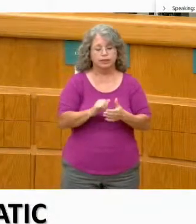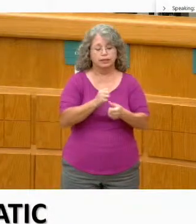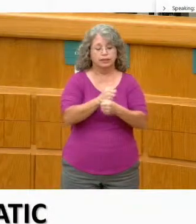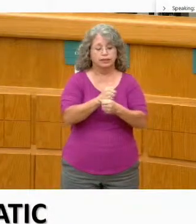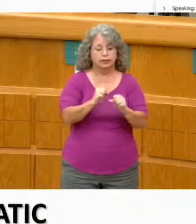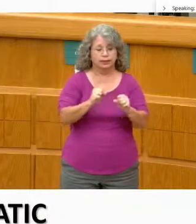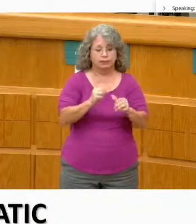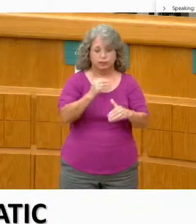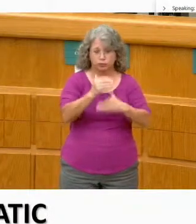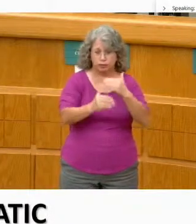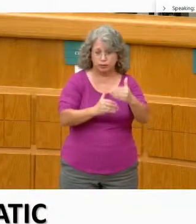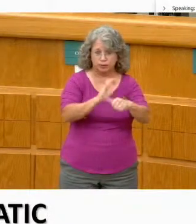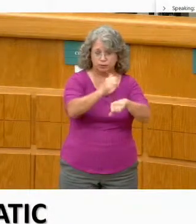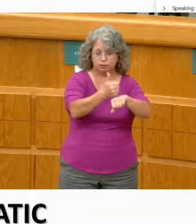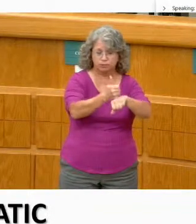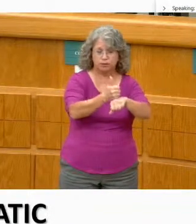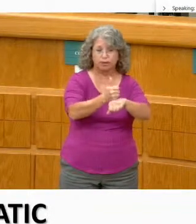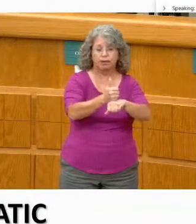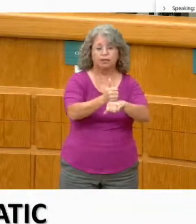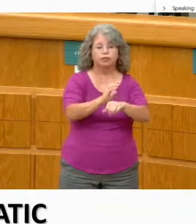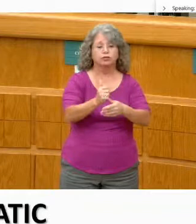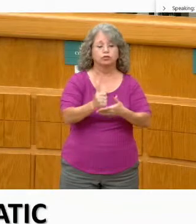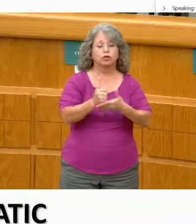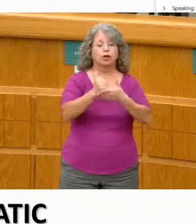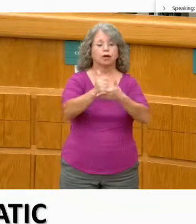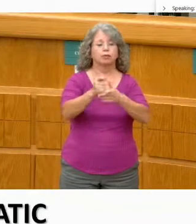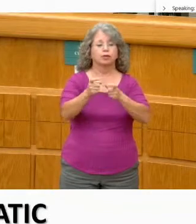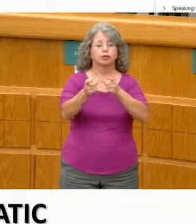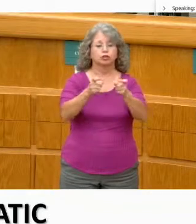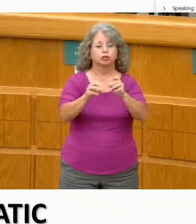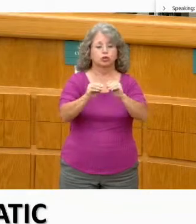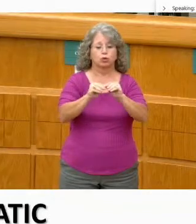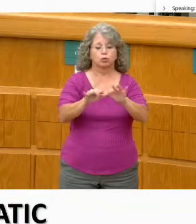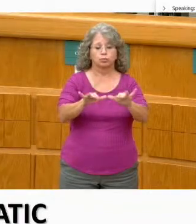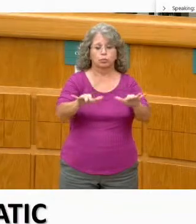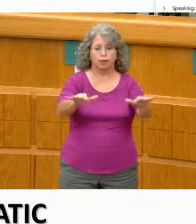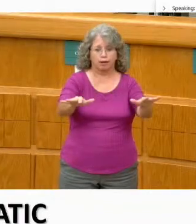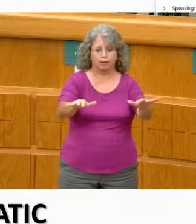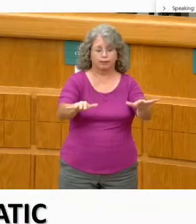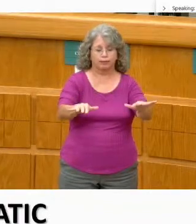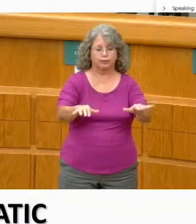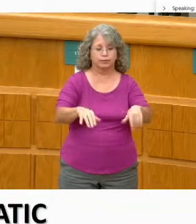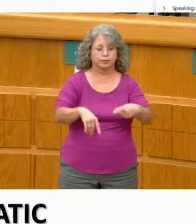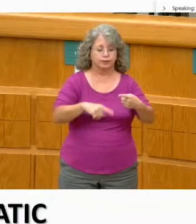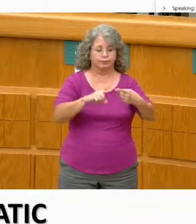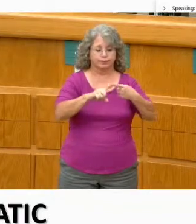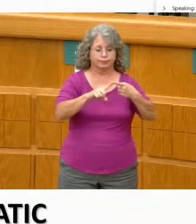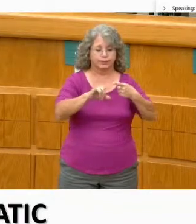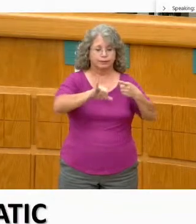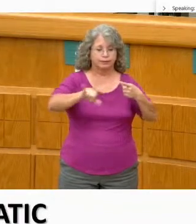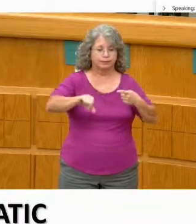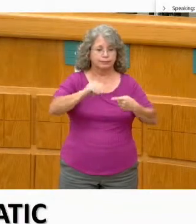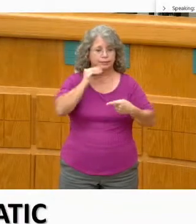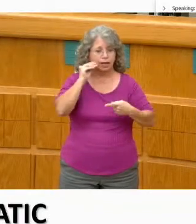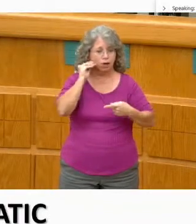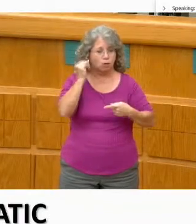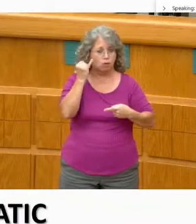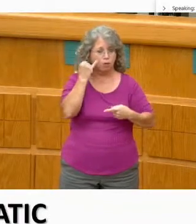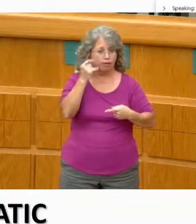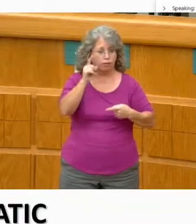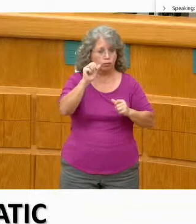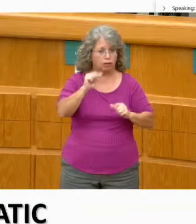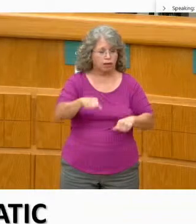There's interventions that are taking place to help us with the control of the spread of COVID-19. One is stay at home if you